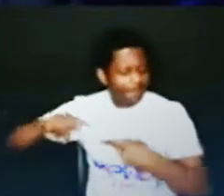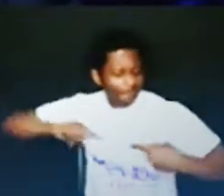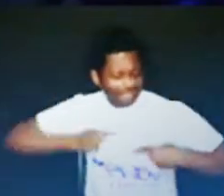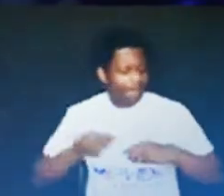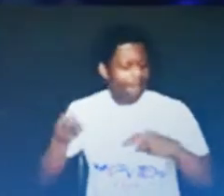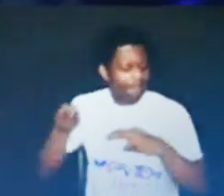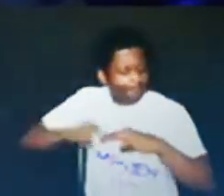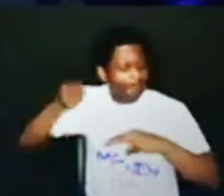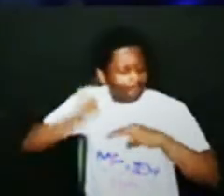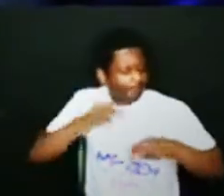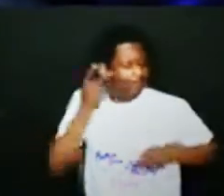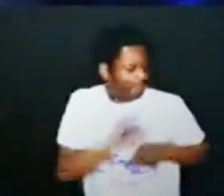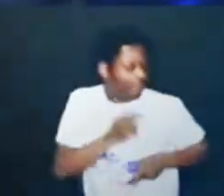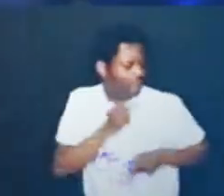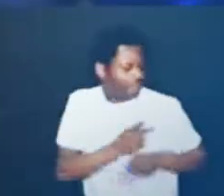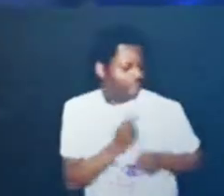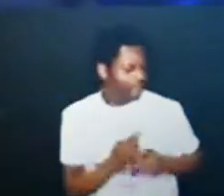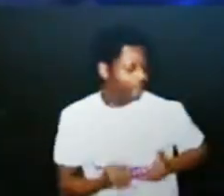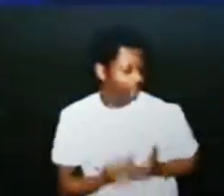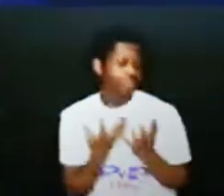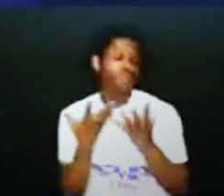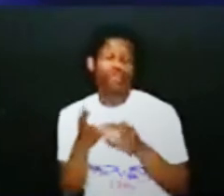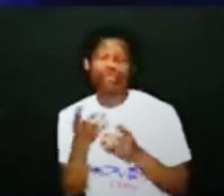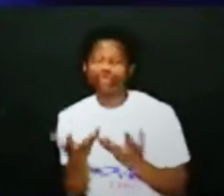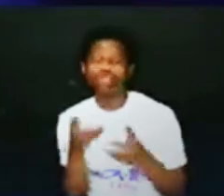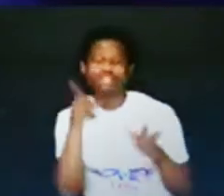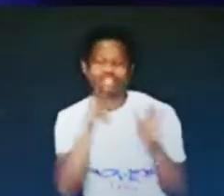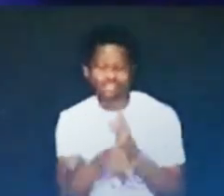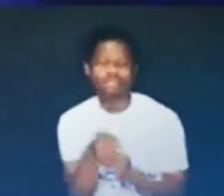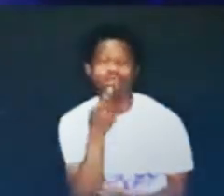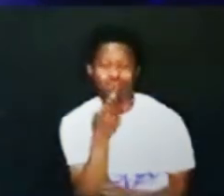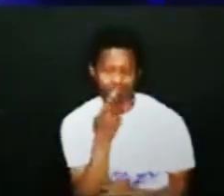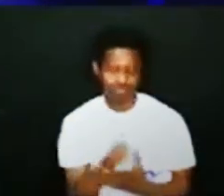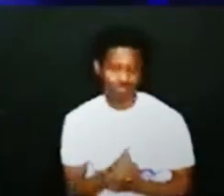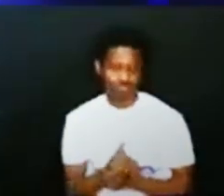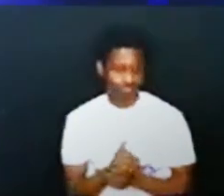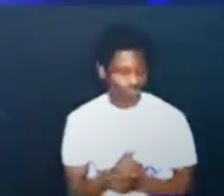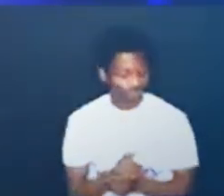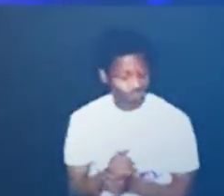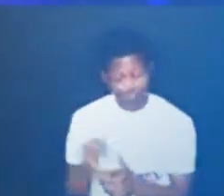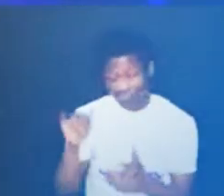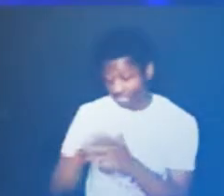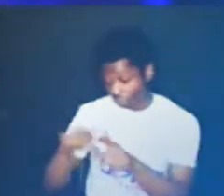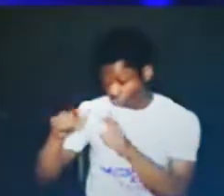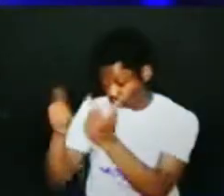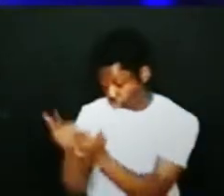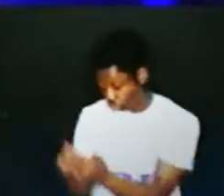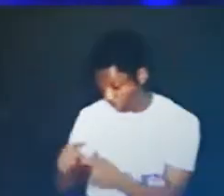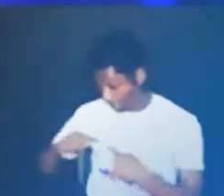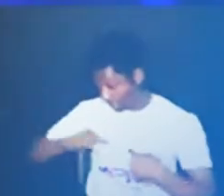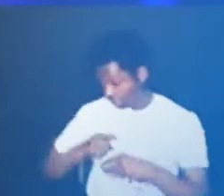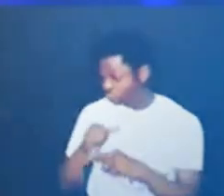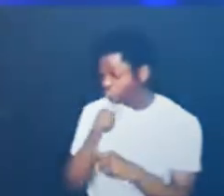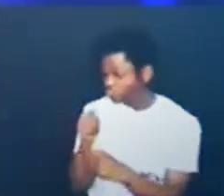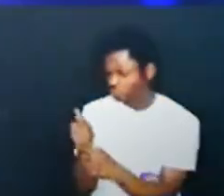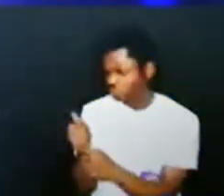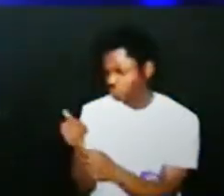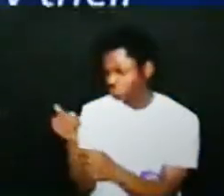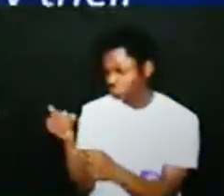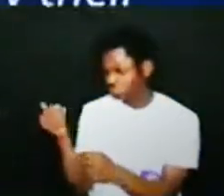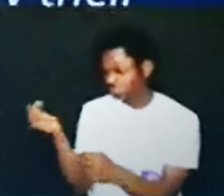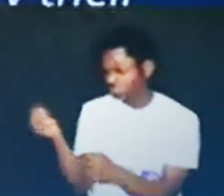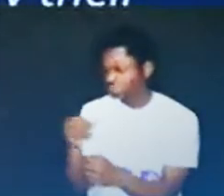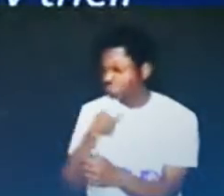time. Now, such bitter people, they do not care about the consequence of